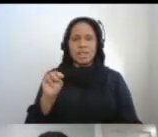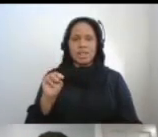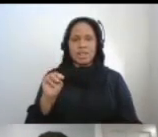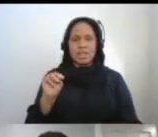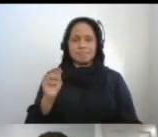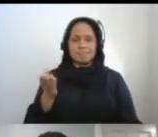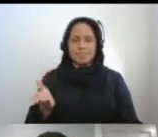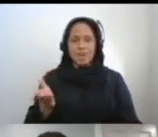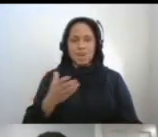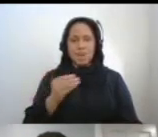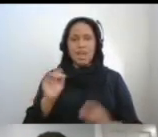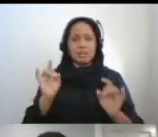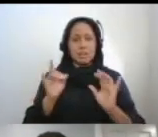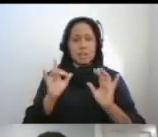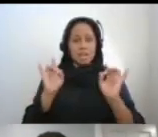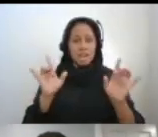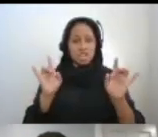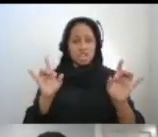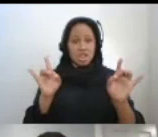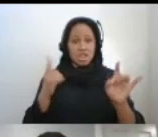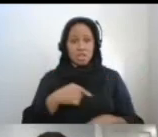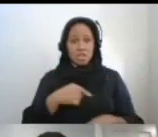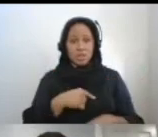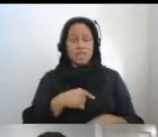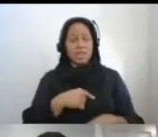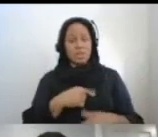inshallah, we will go ahead and end